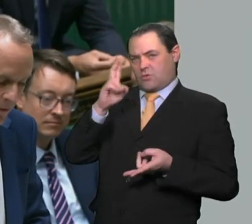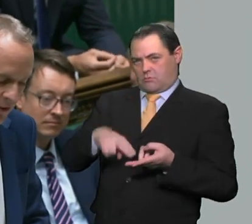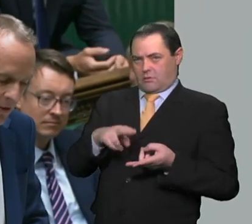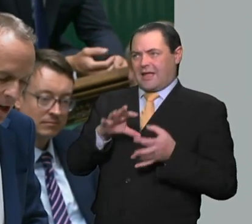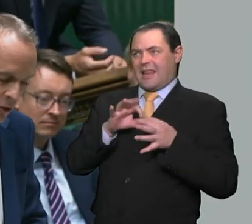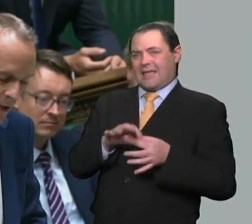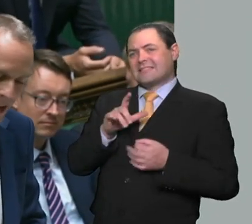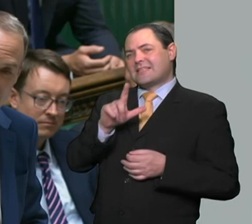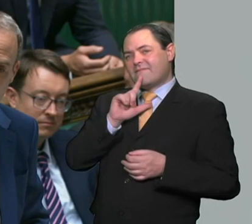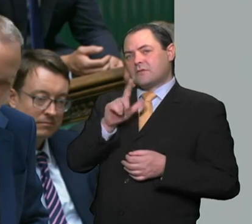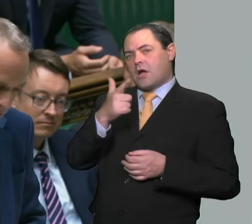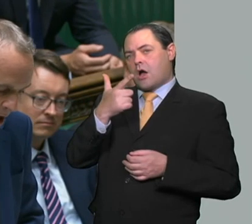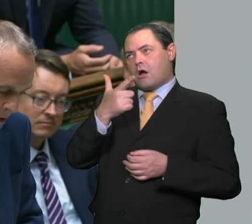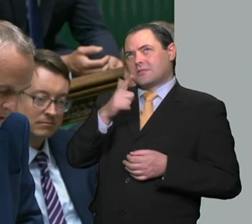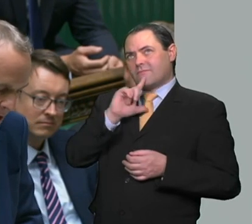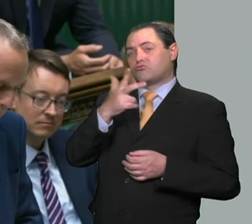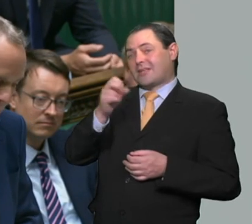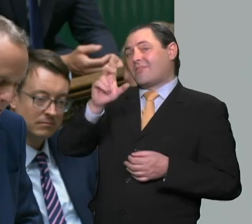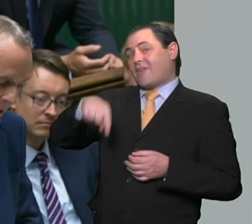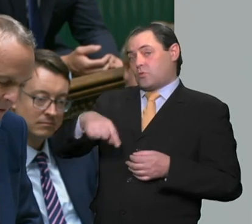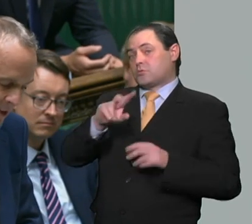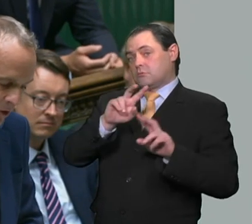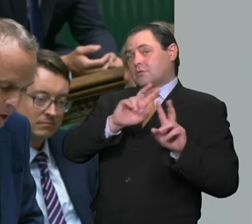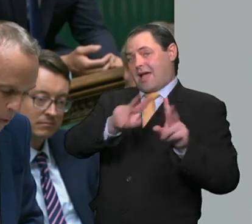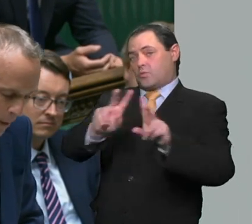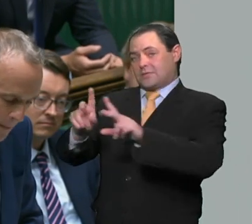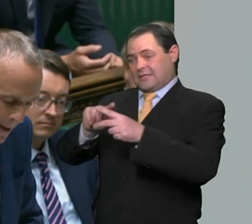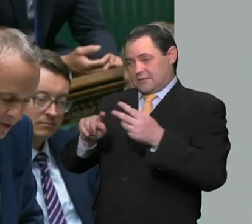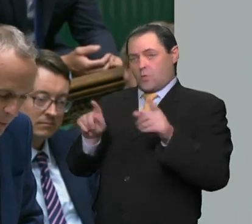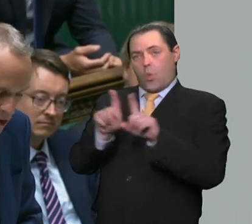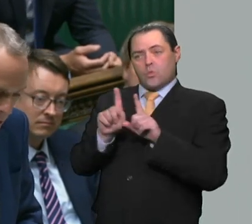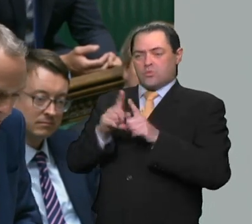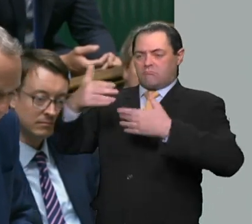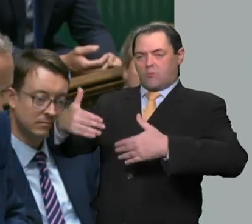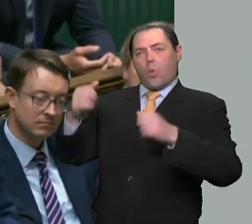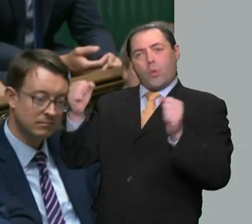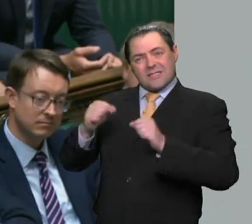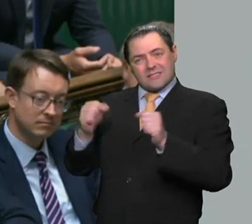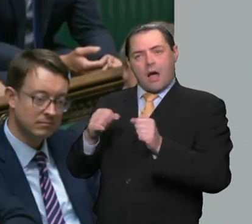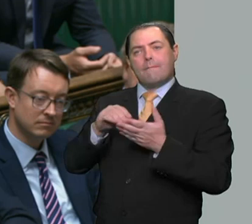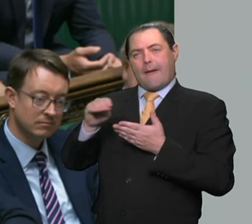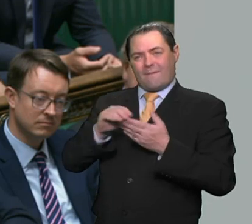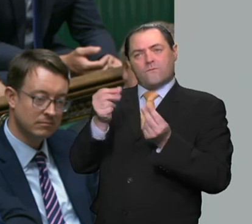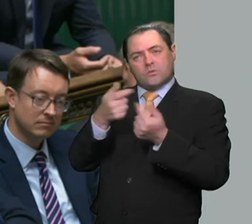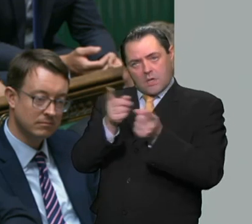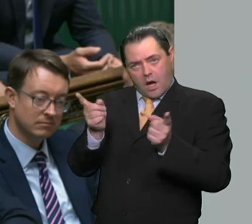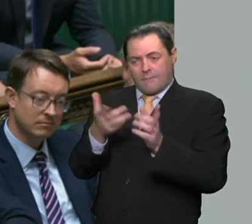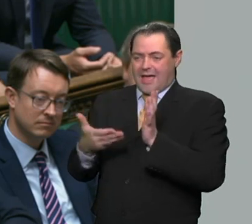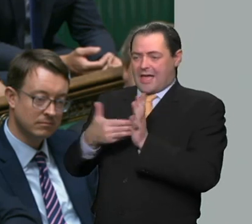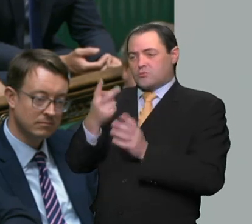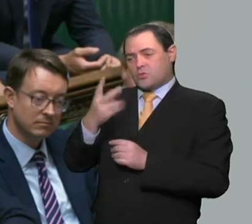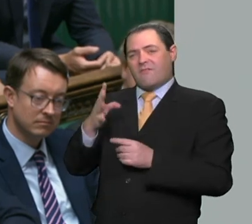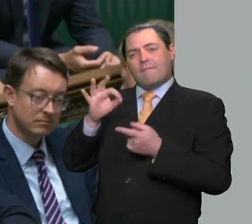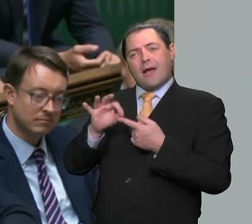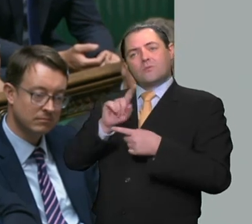bills of 780,000 homes. We're providing seasonal cold weather payments to eligible claimants, an extra £25 a week